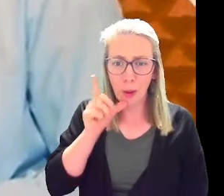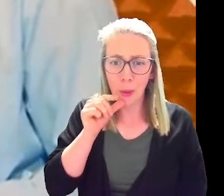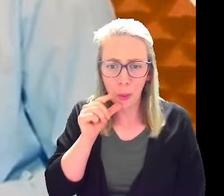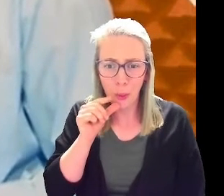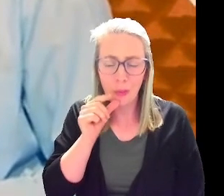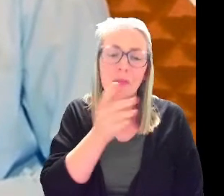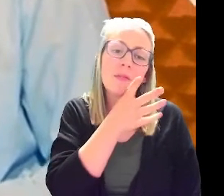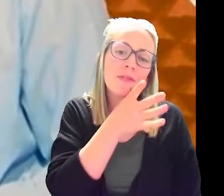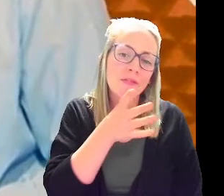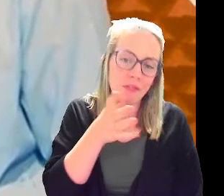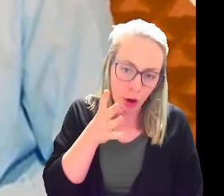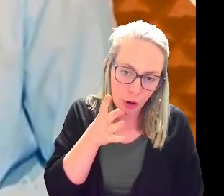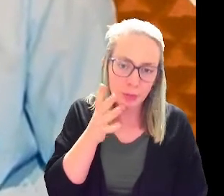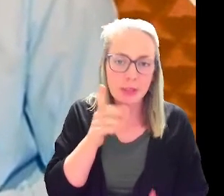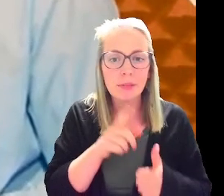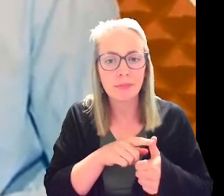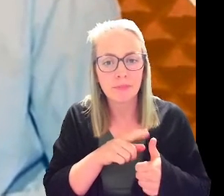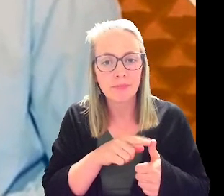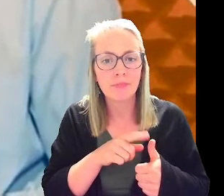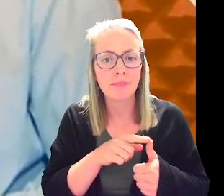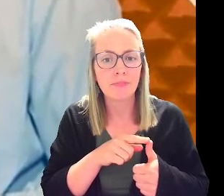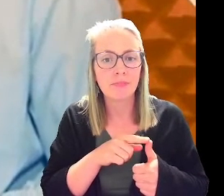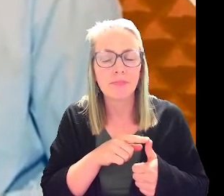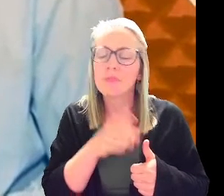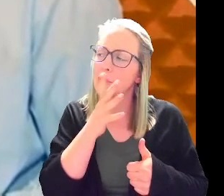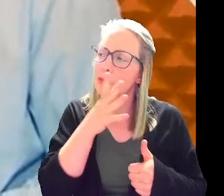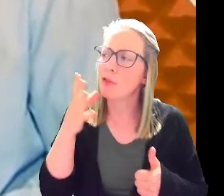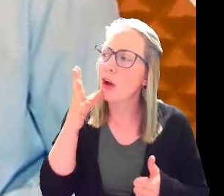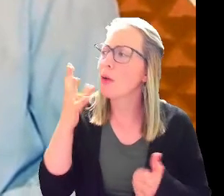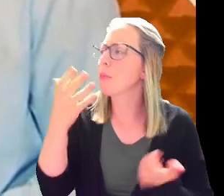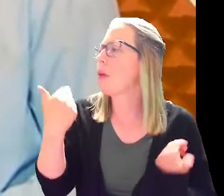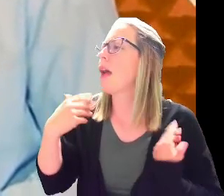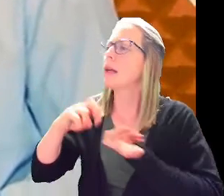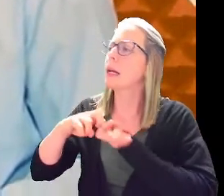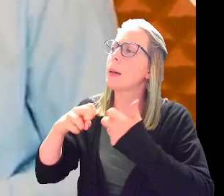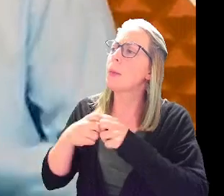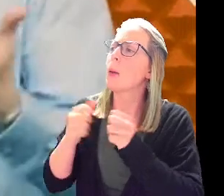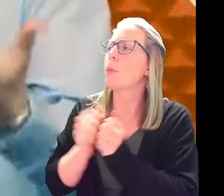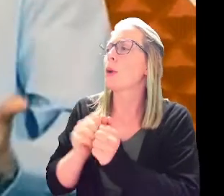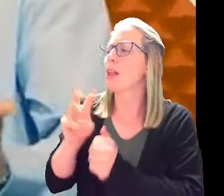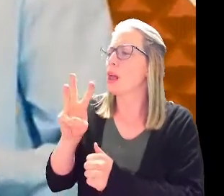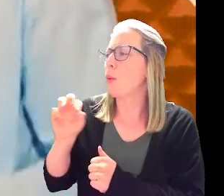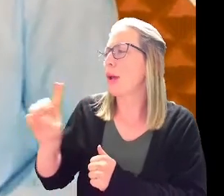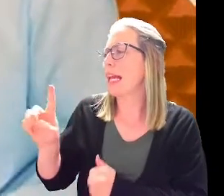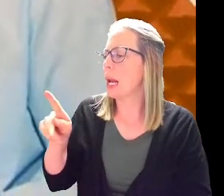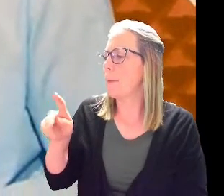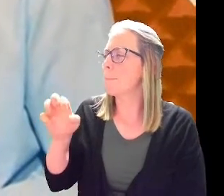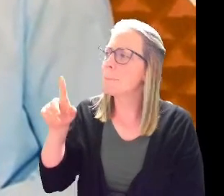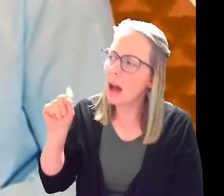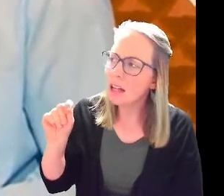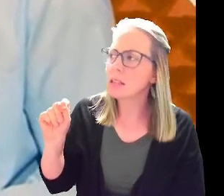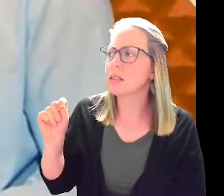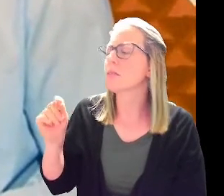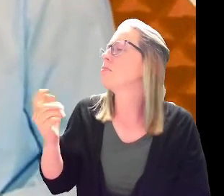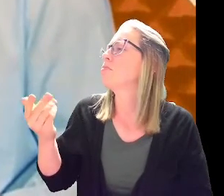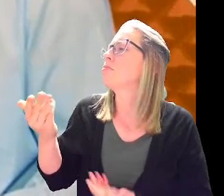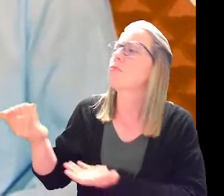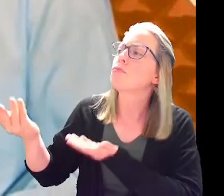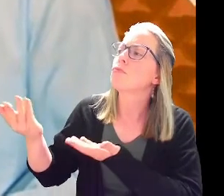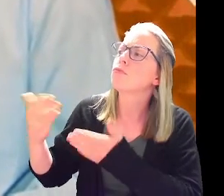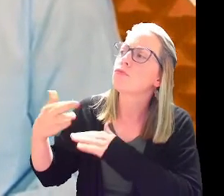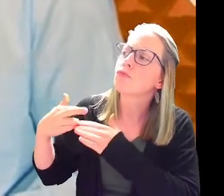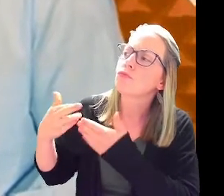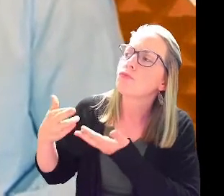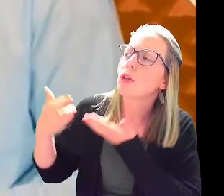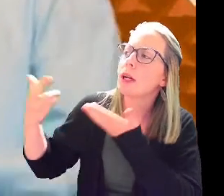farms can hire you as far as I'm having a problem with a certain, type of a weed or a pest that's in my field. What do you recommend we spray